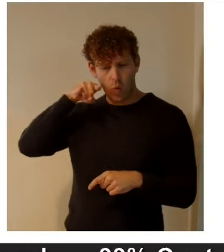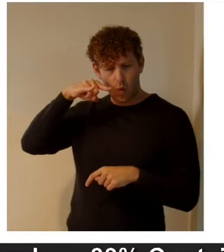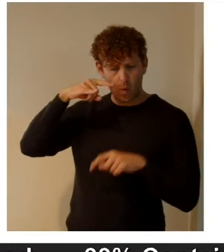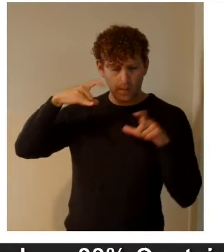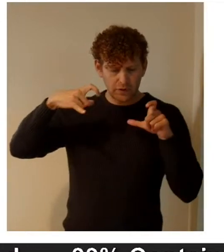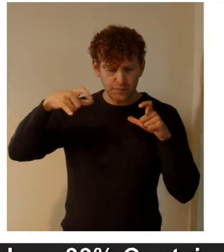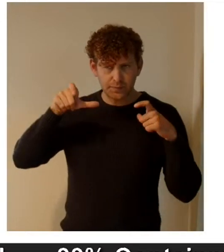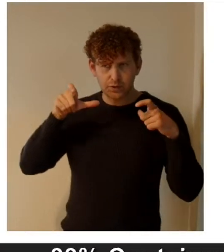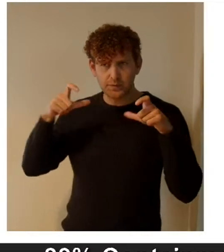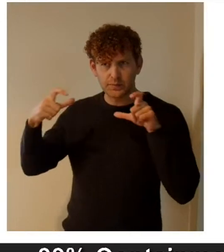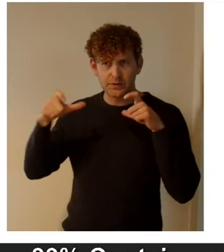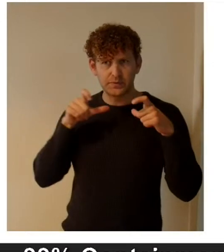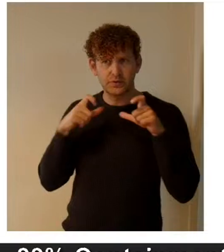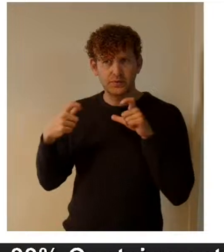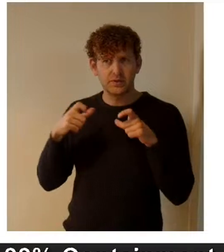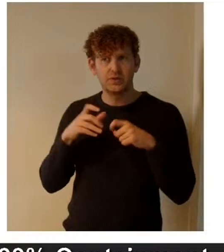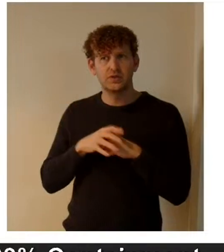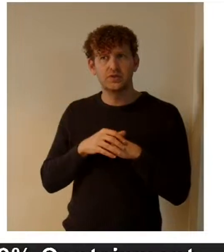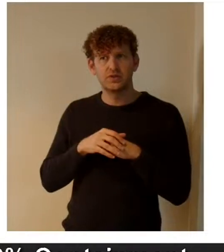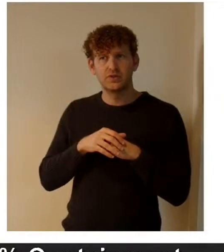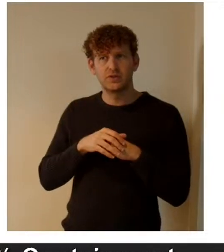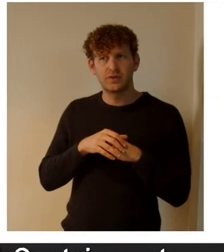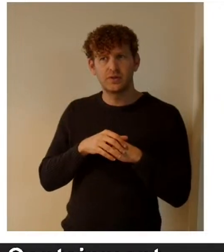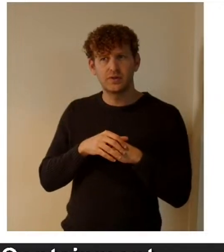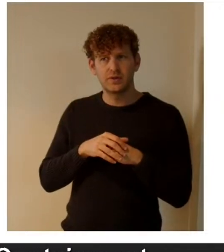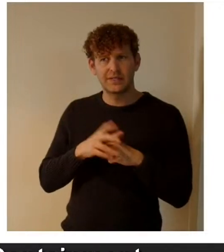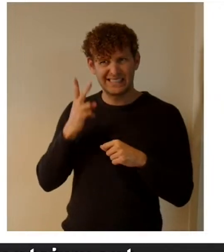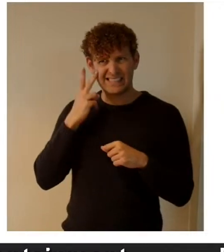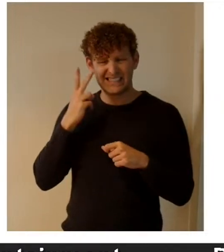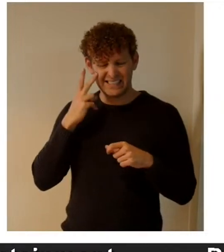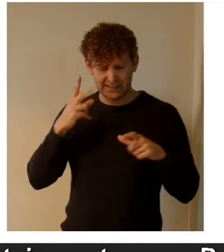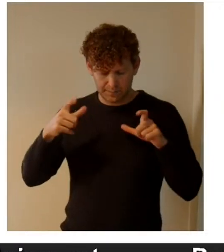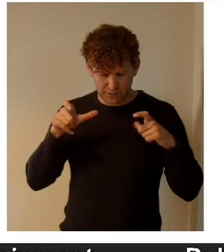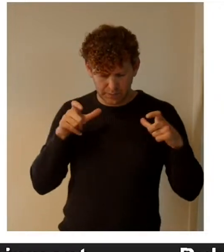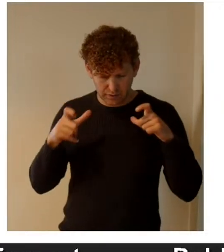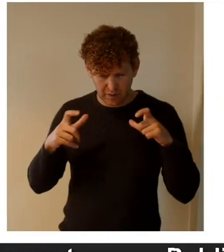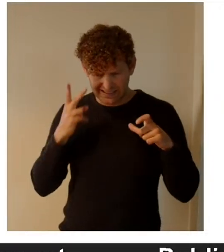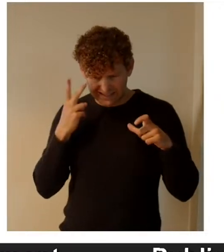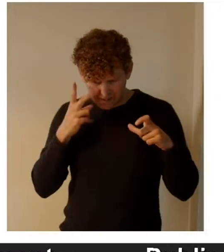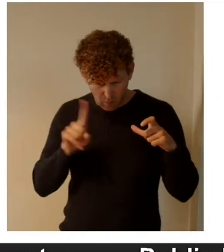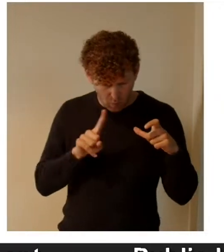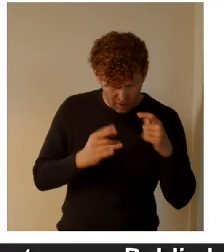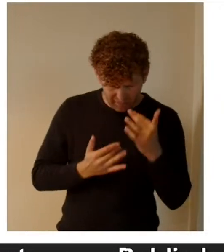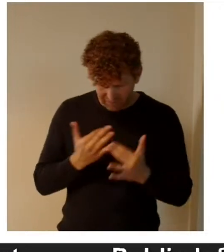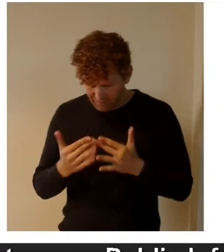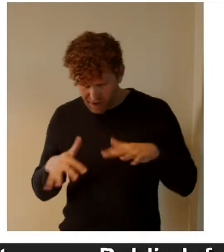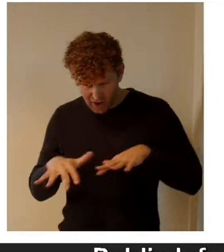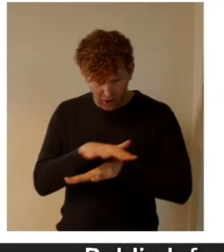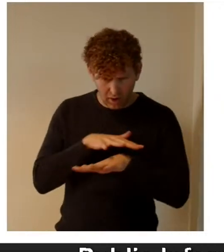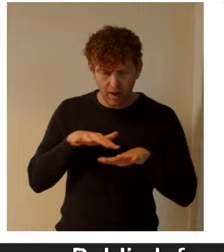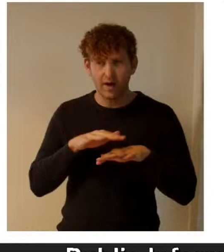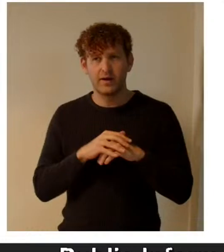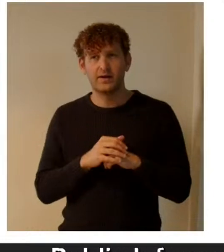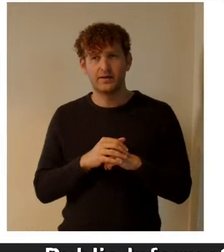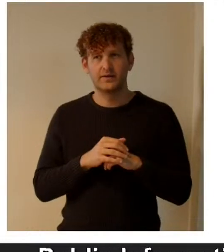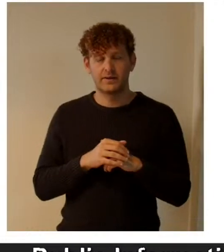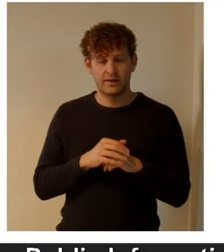and we know exactly where all the hot spots are that we try to get crews in and mitigate those problems. Thank you.